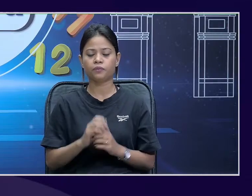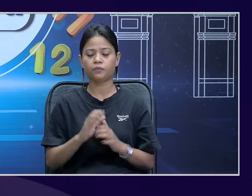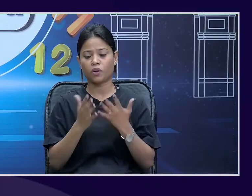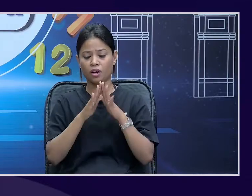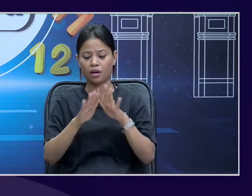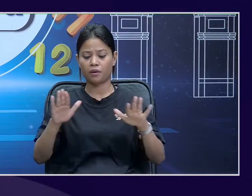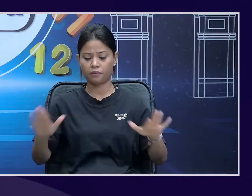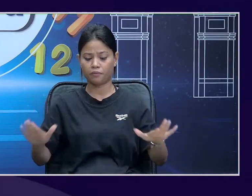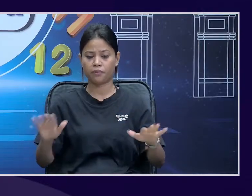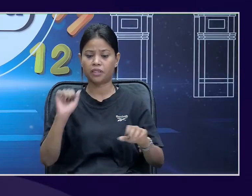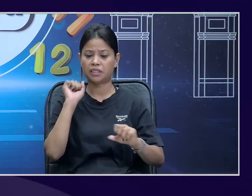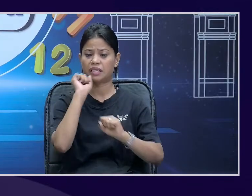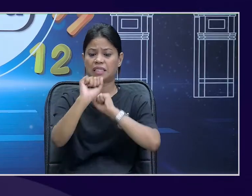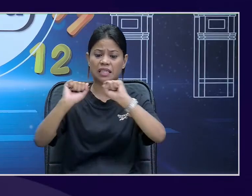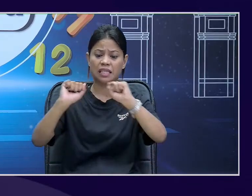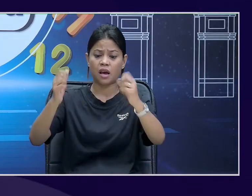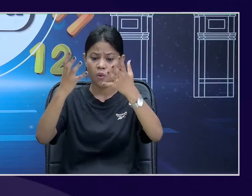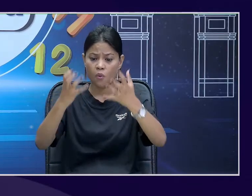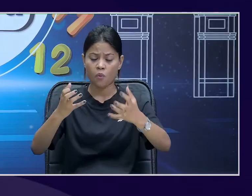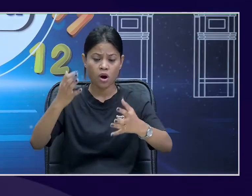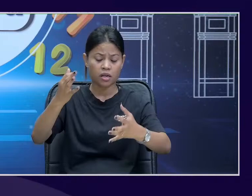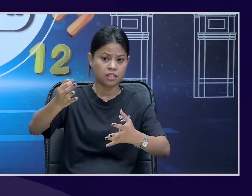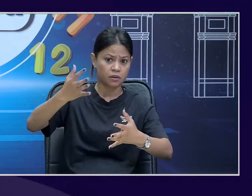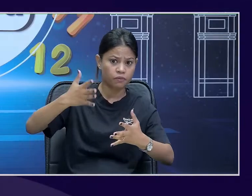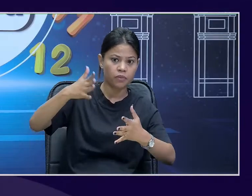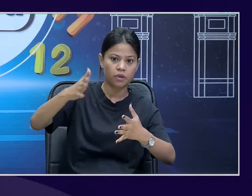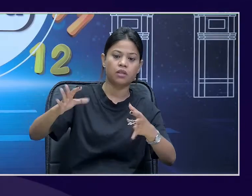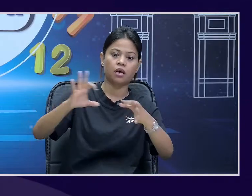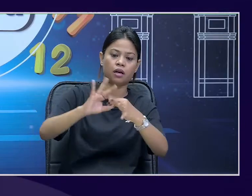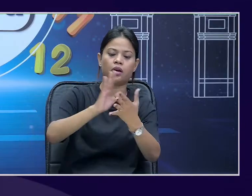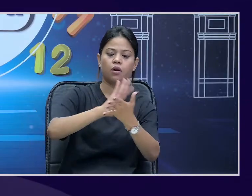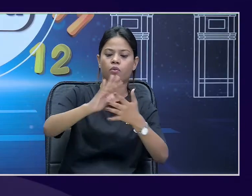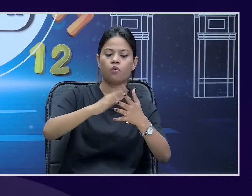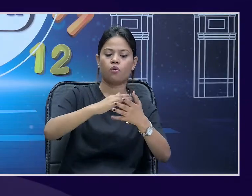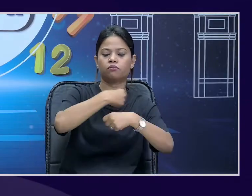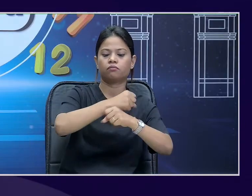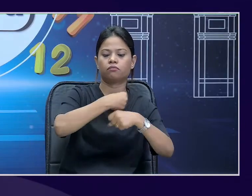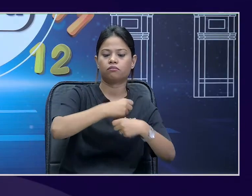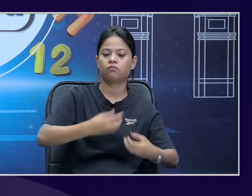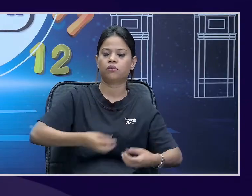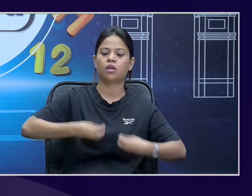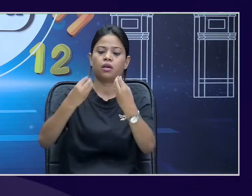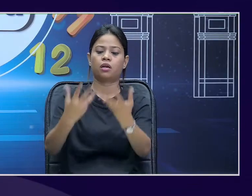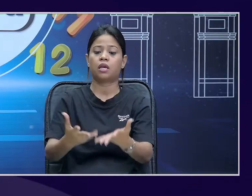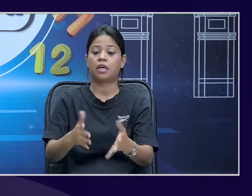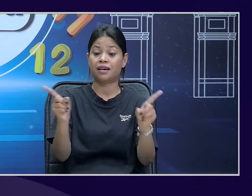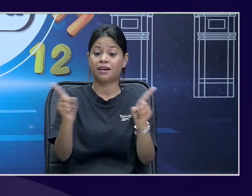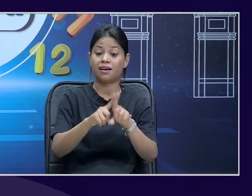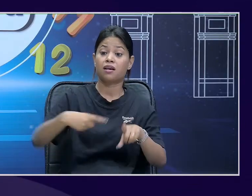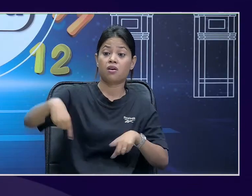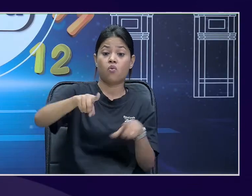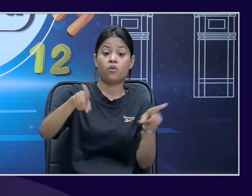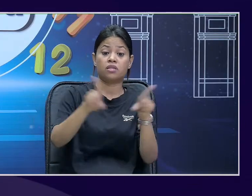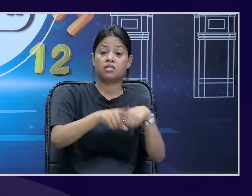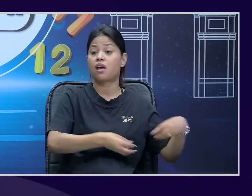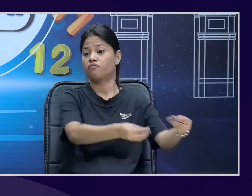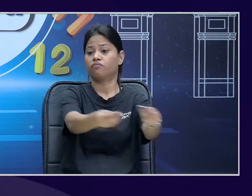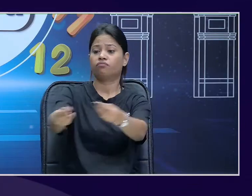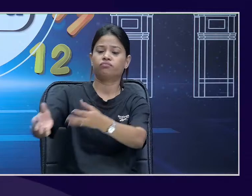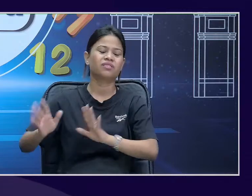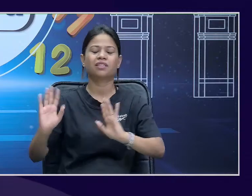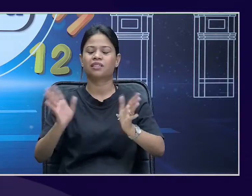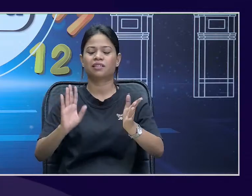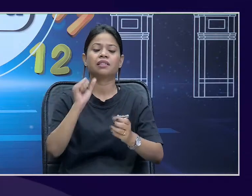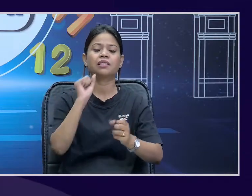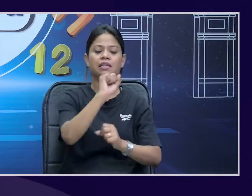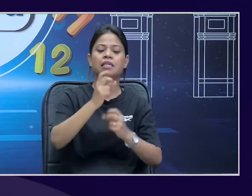diverse needs as per their need. Okay, we can cut short if the poem is about now